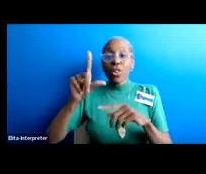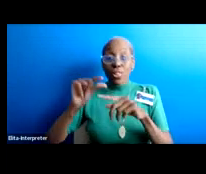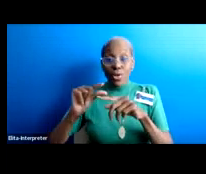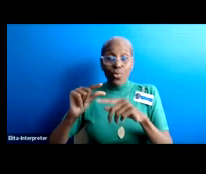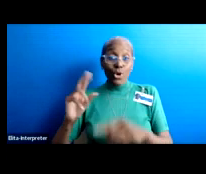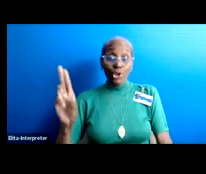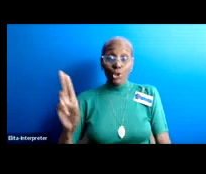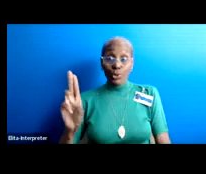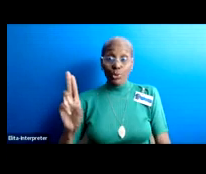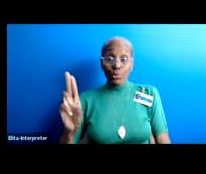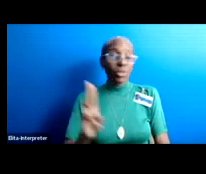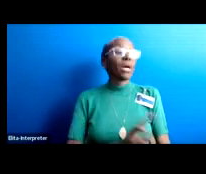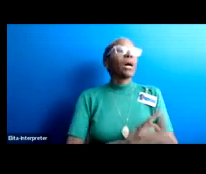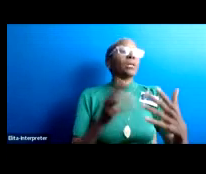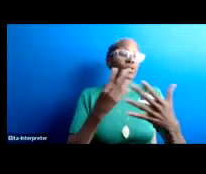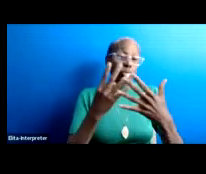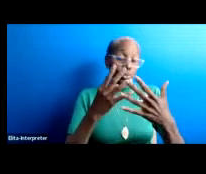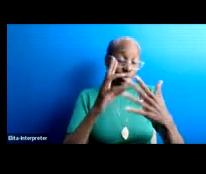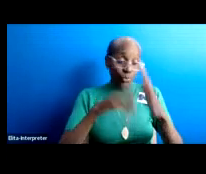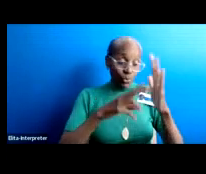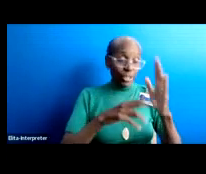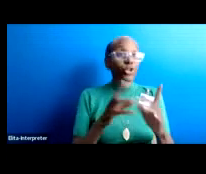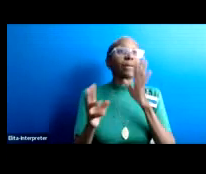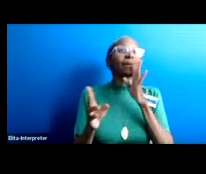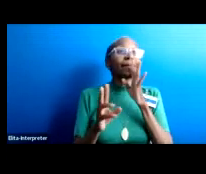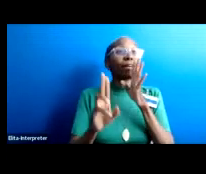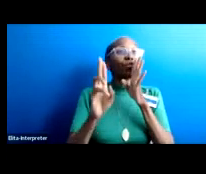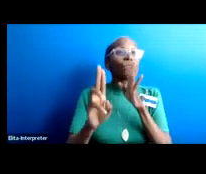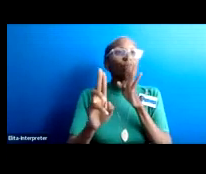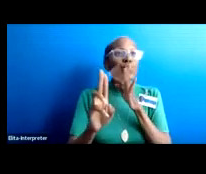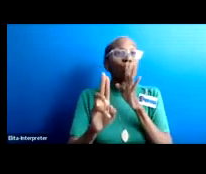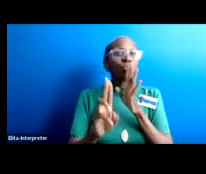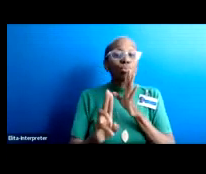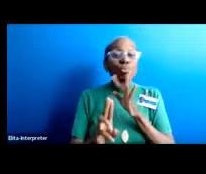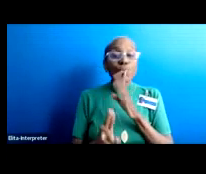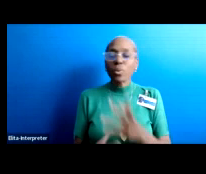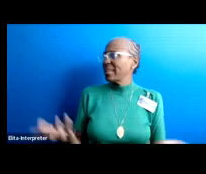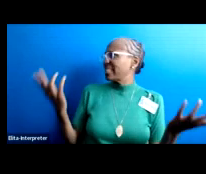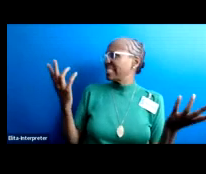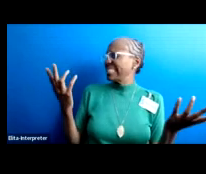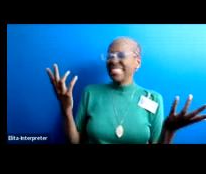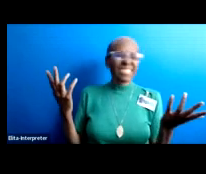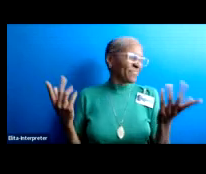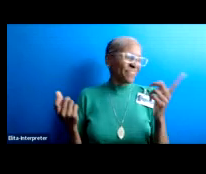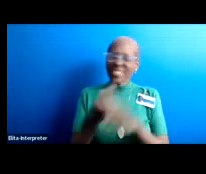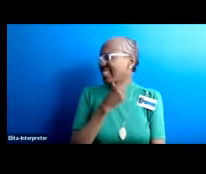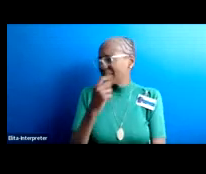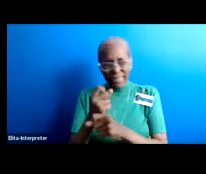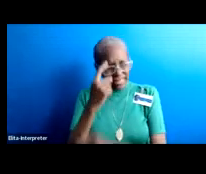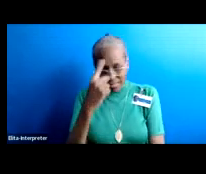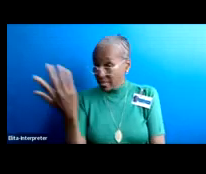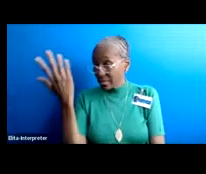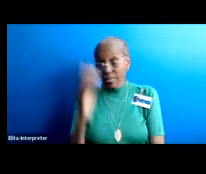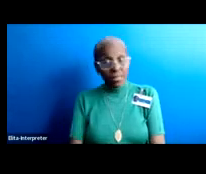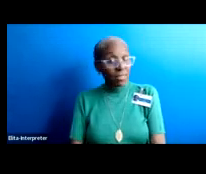u letter. So when that was put through a screen reader, it would say the character U, which makes no sense, right?